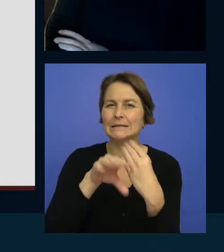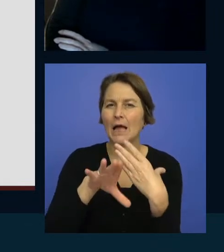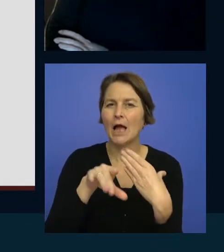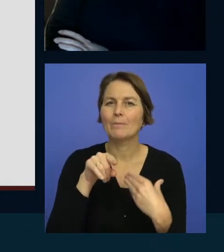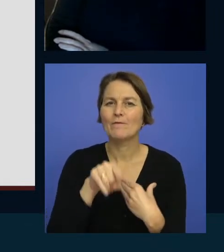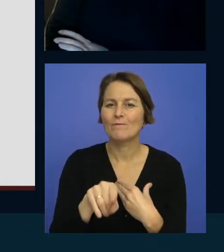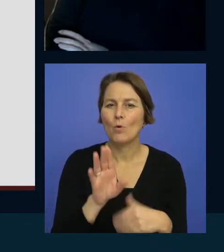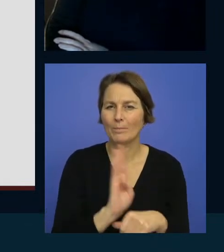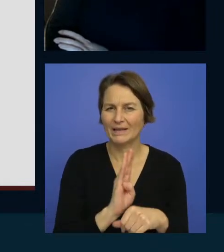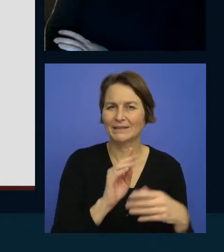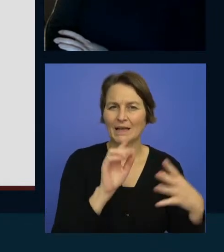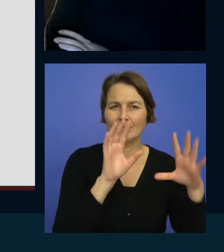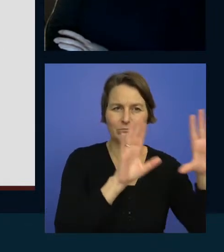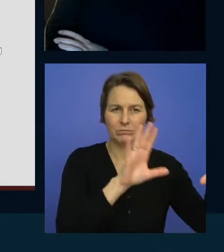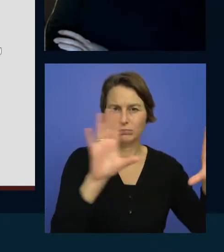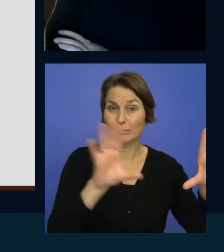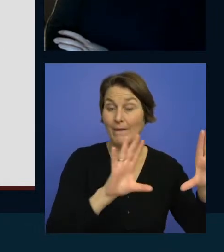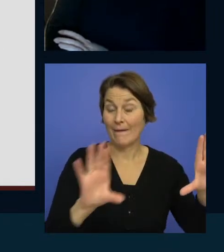So